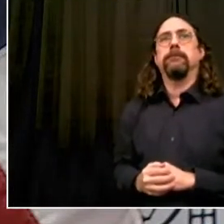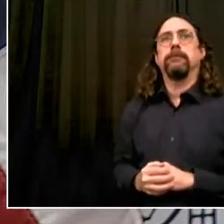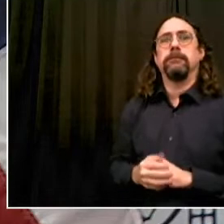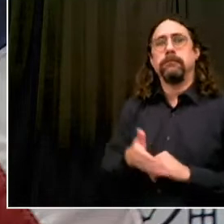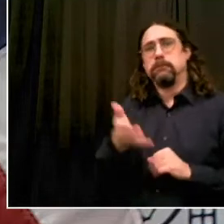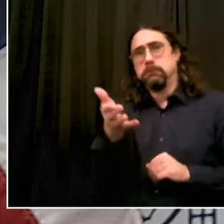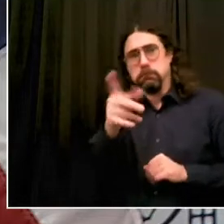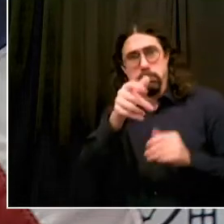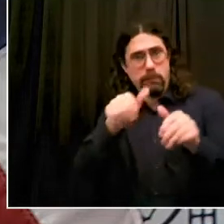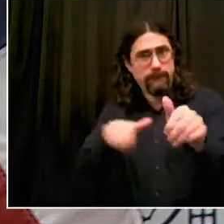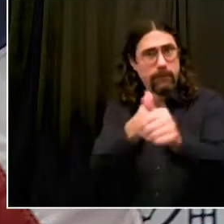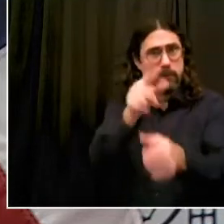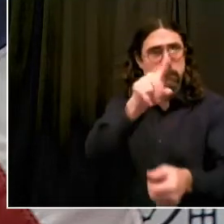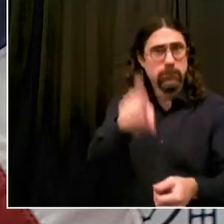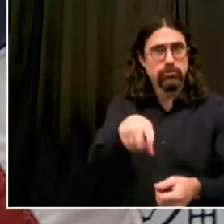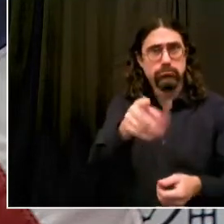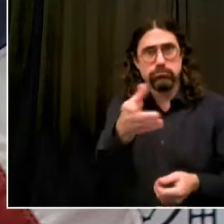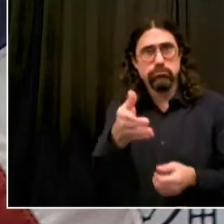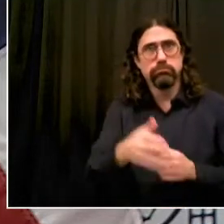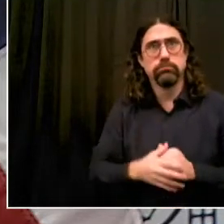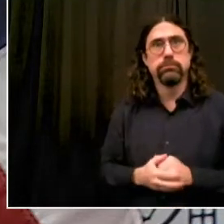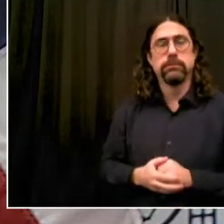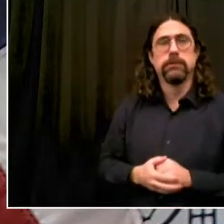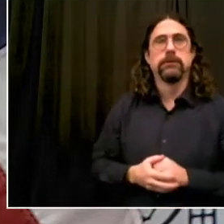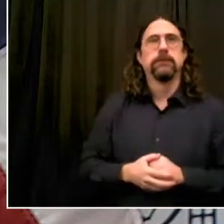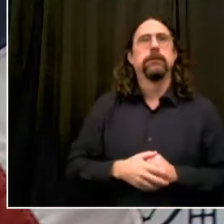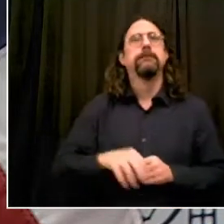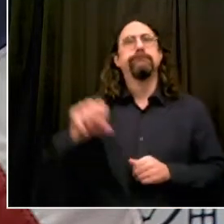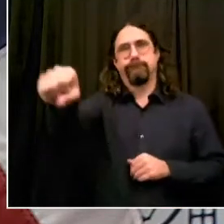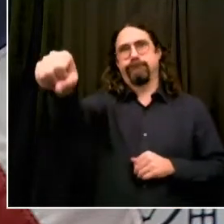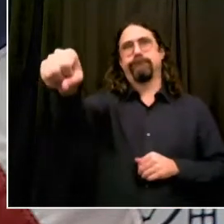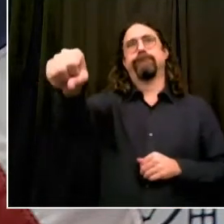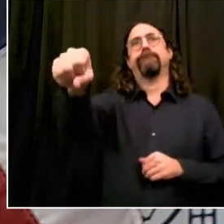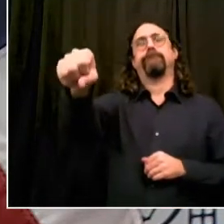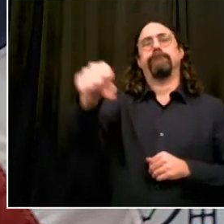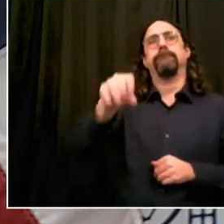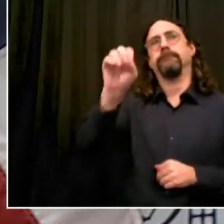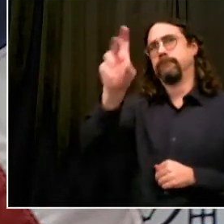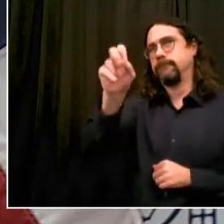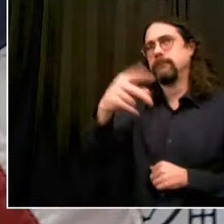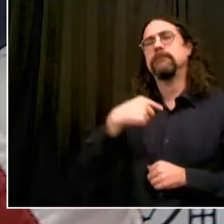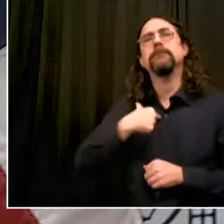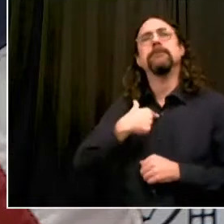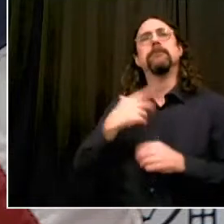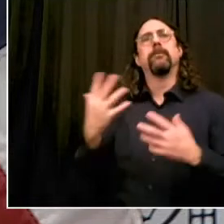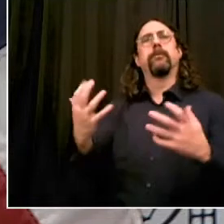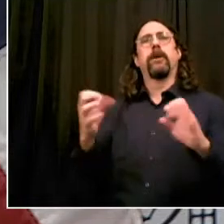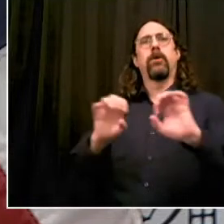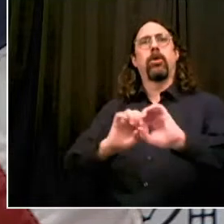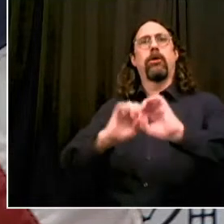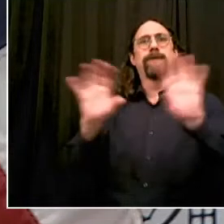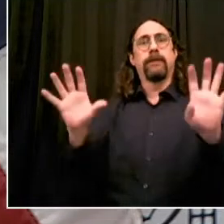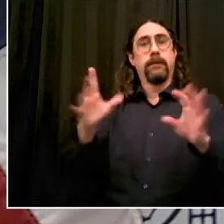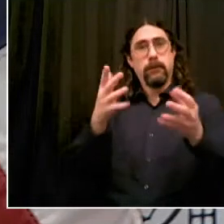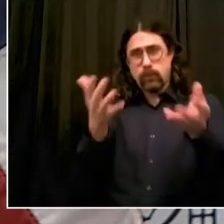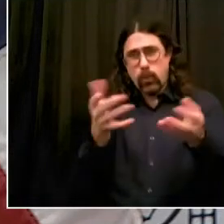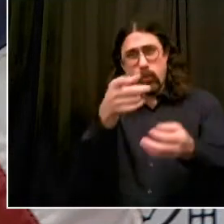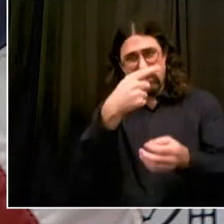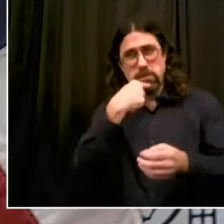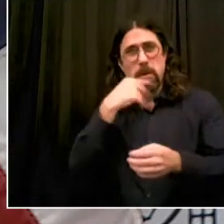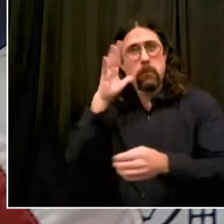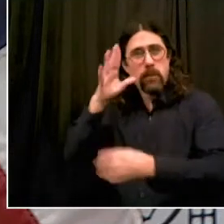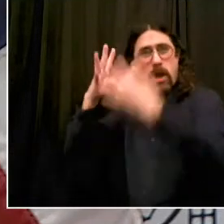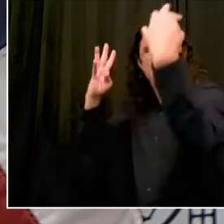follow-up. So there will be street closures, but it sounds like you're encouraging people, not to come out and see the tree in large numbers and to wear